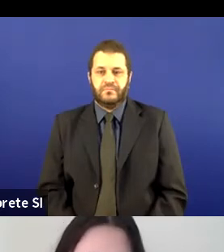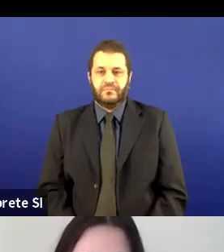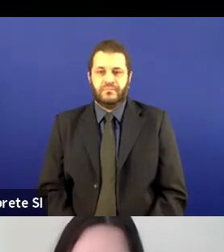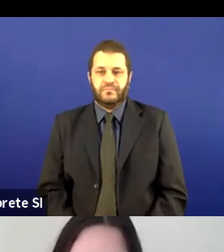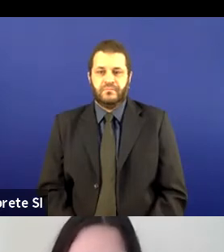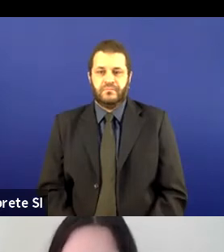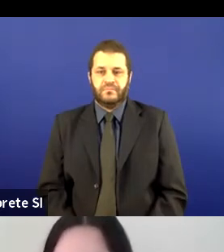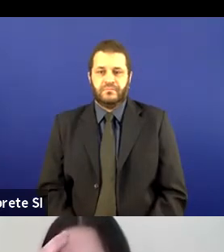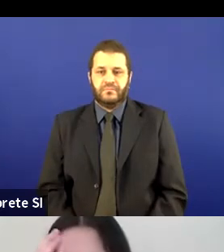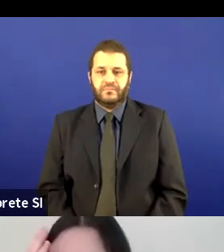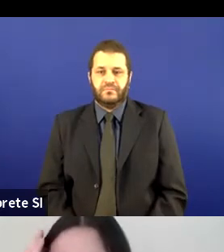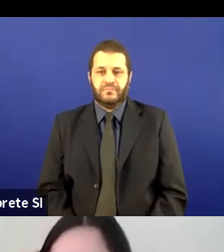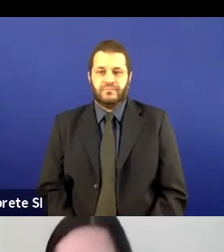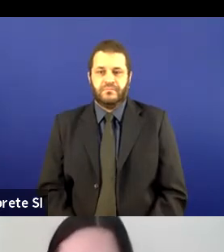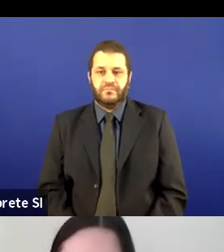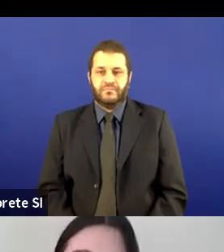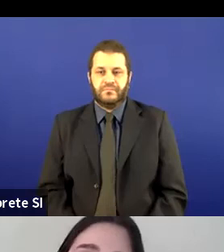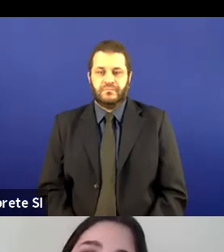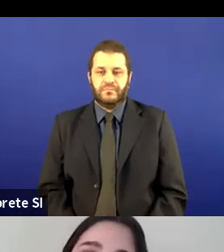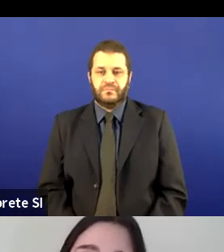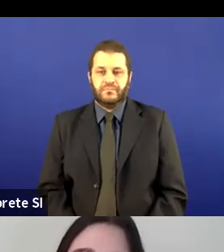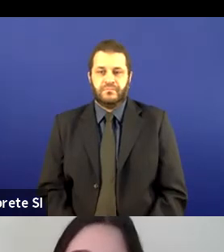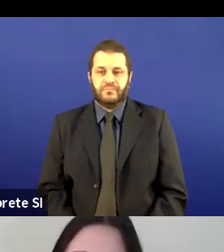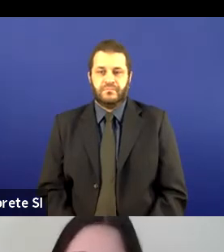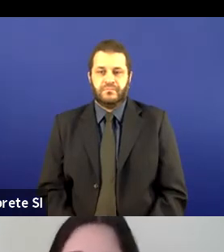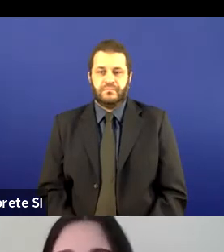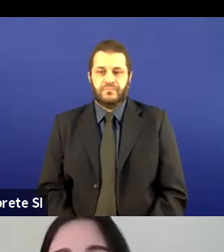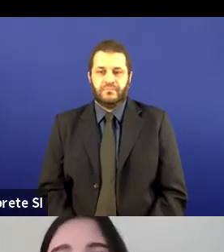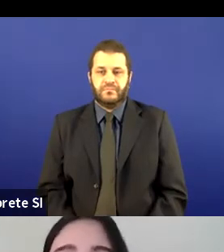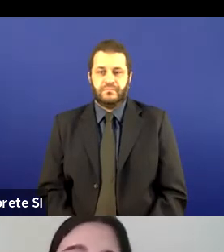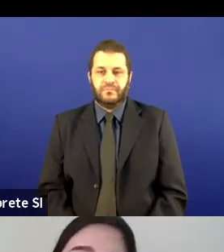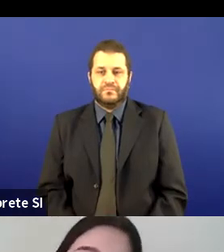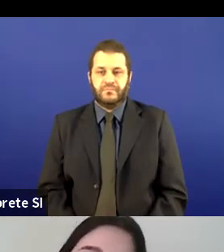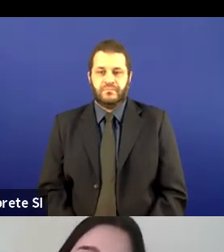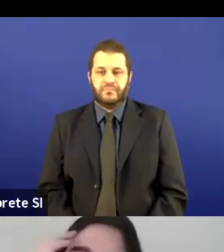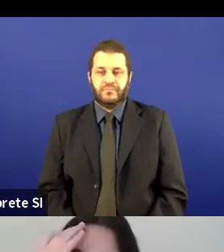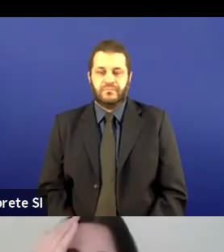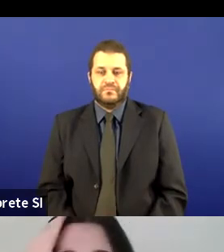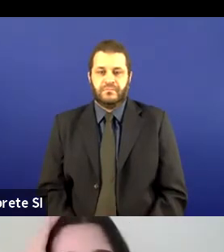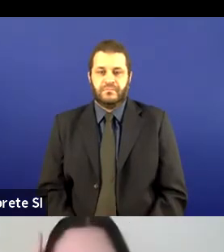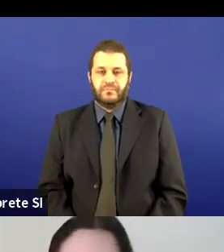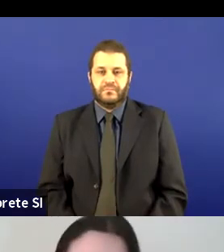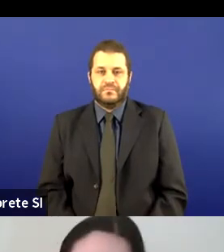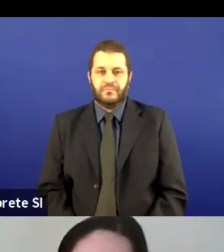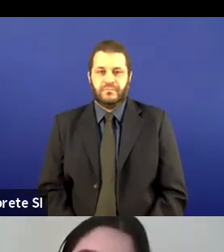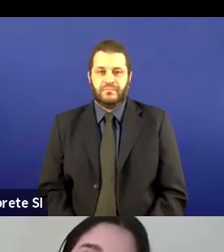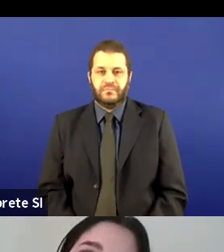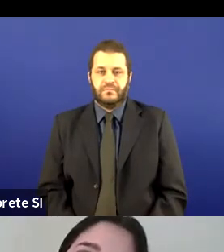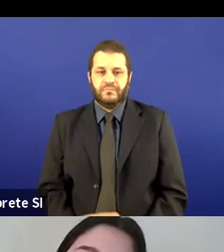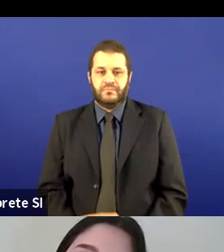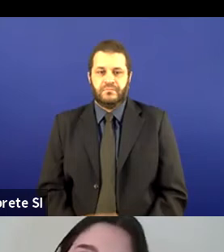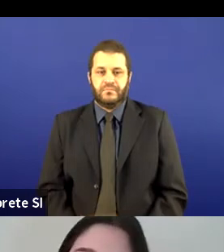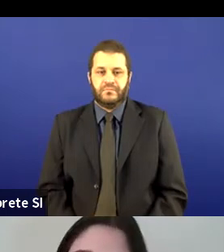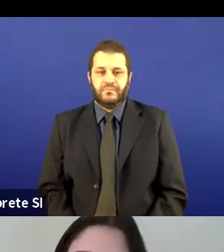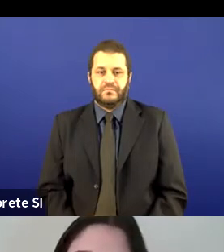Nosotros que hacemos la interpretación de señas internacional, no estamos escuchando en español, ¿es